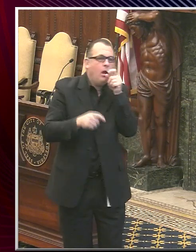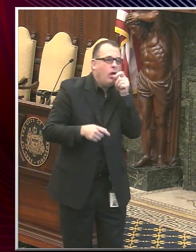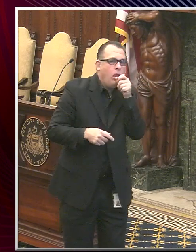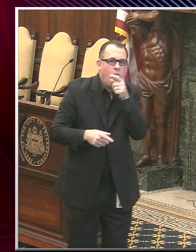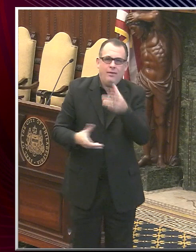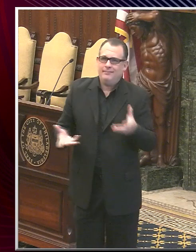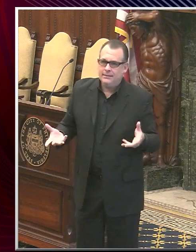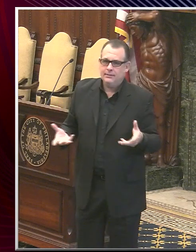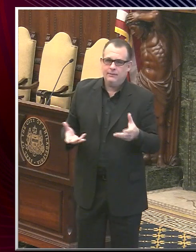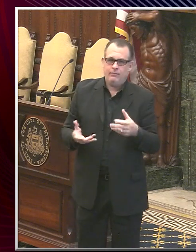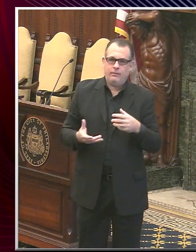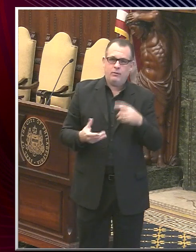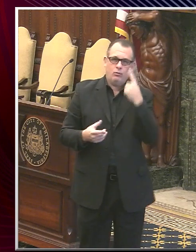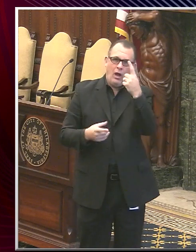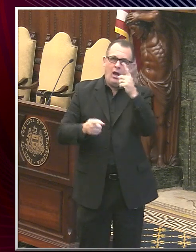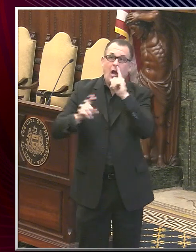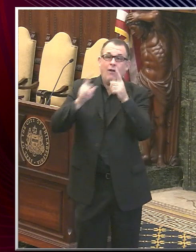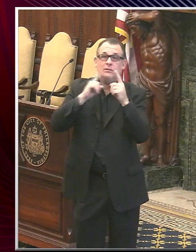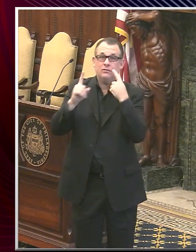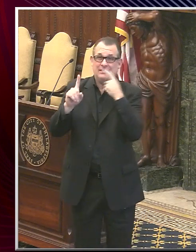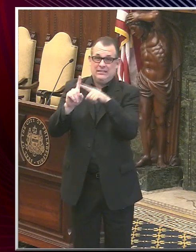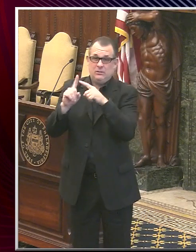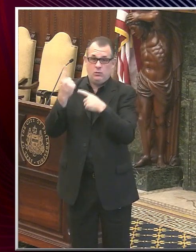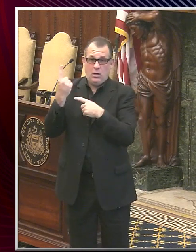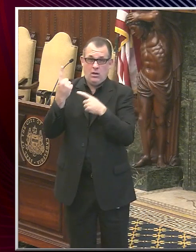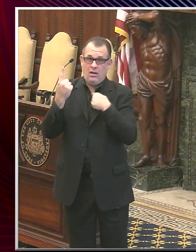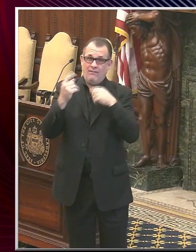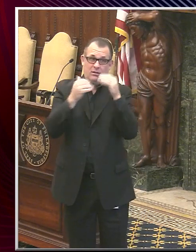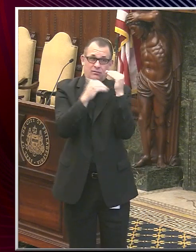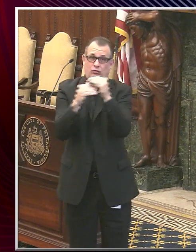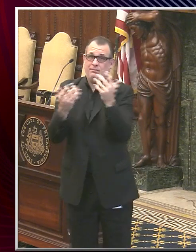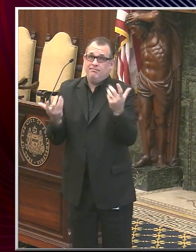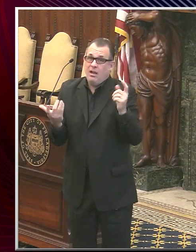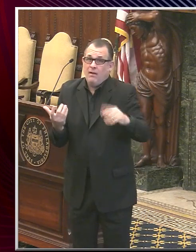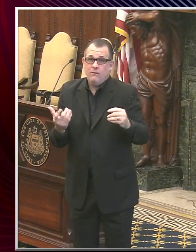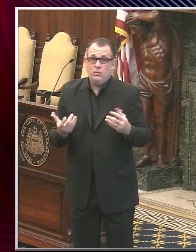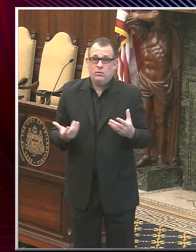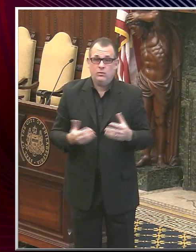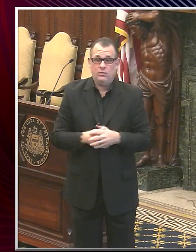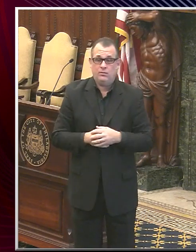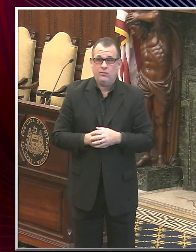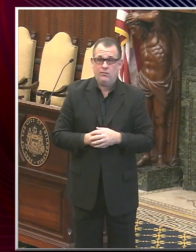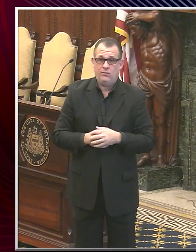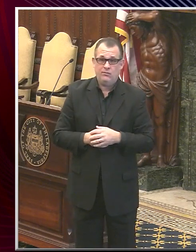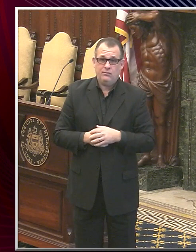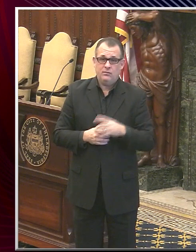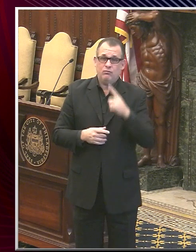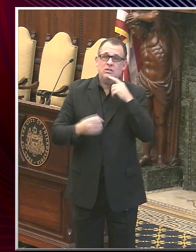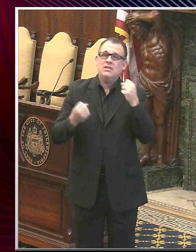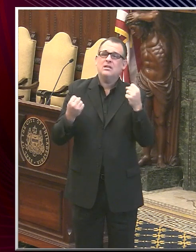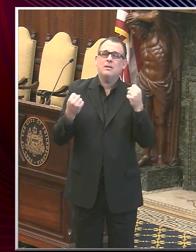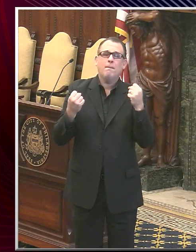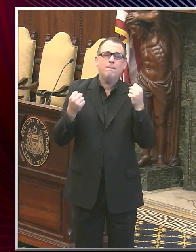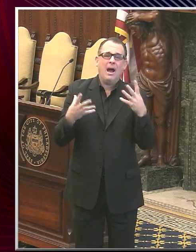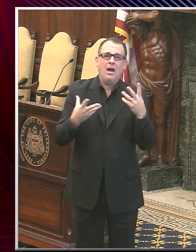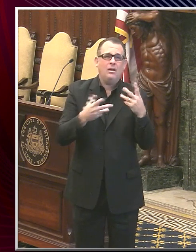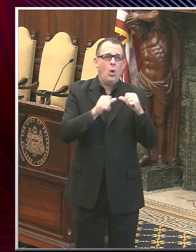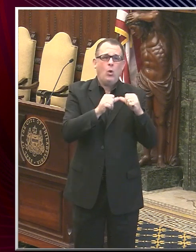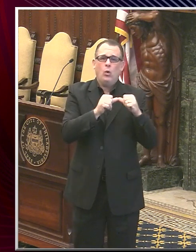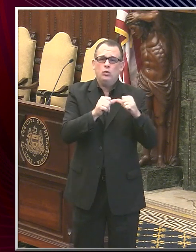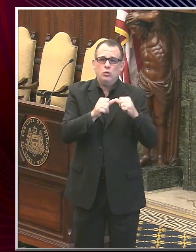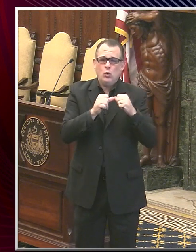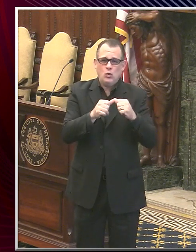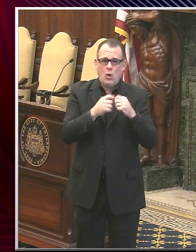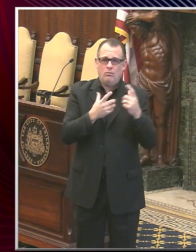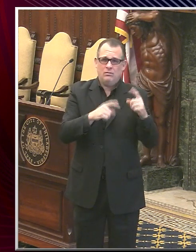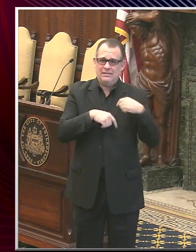one conversation with regarding these restrictions. And that happens in a context of there are ongoing conversations between us and industry representatives. But it was